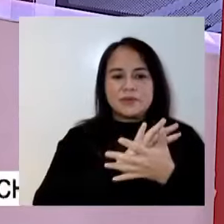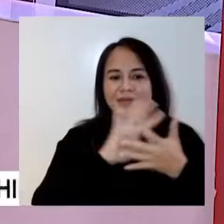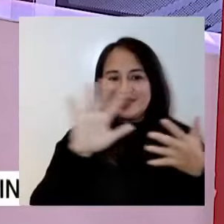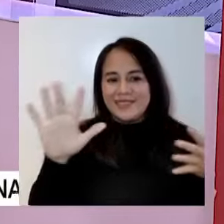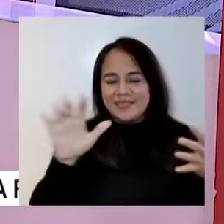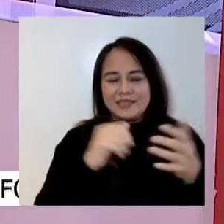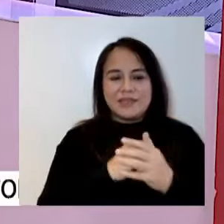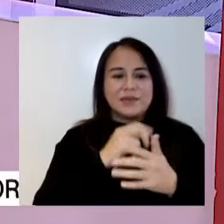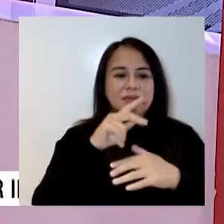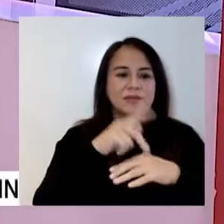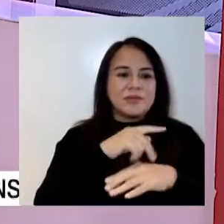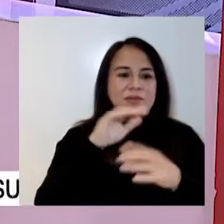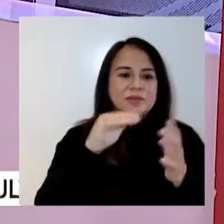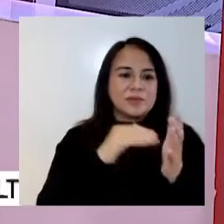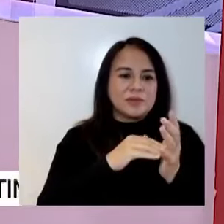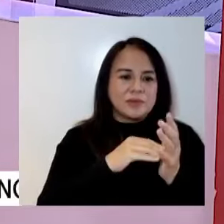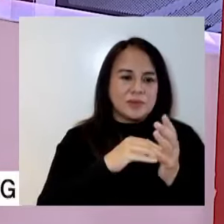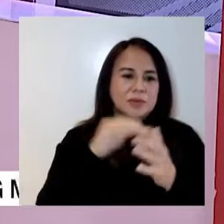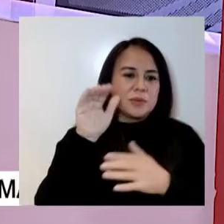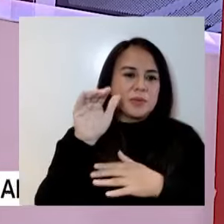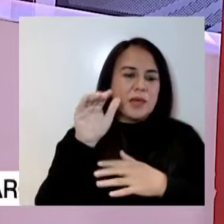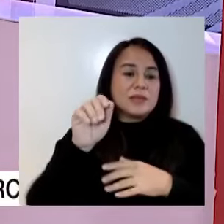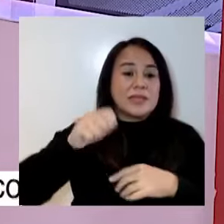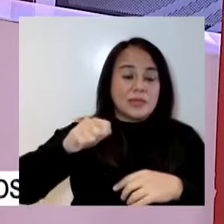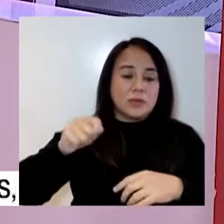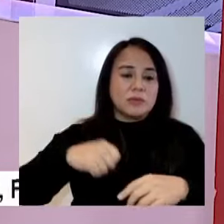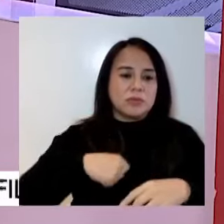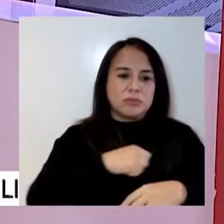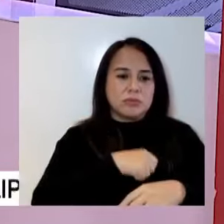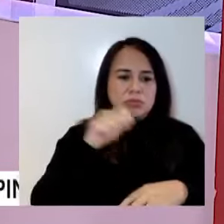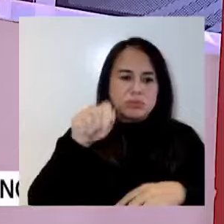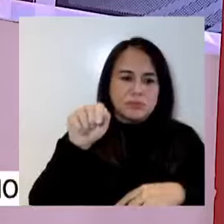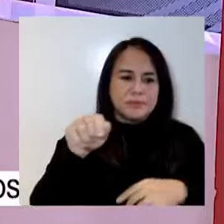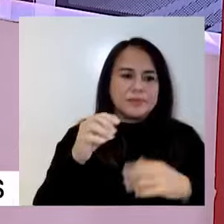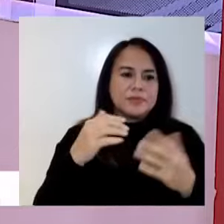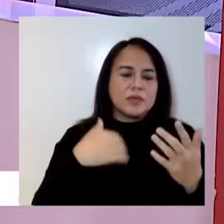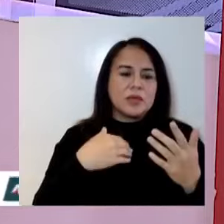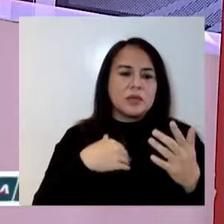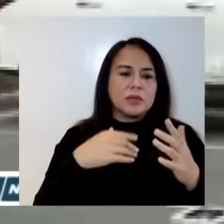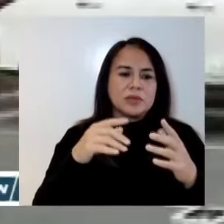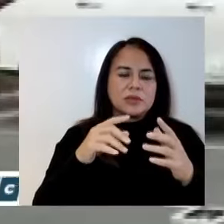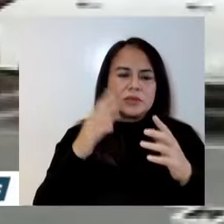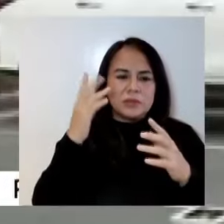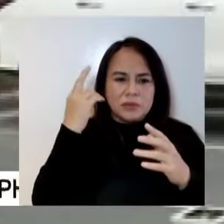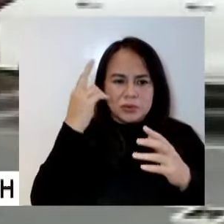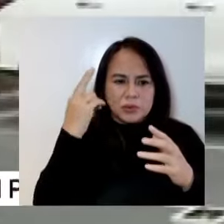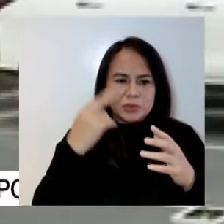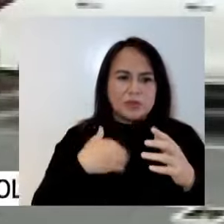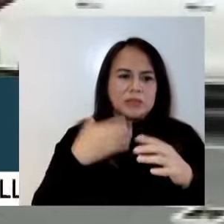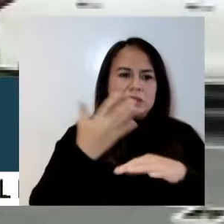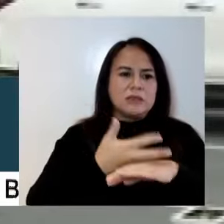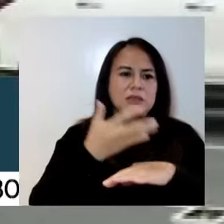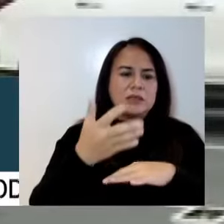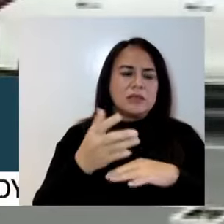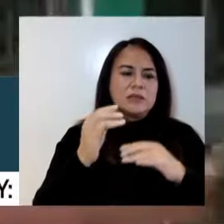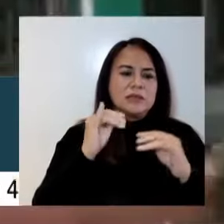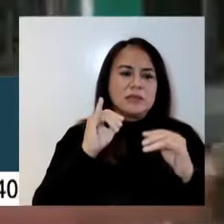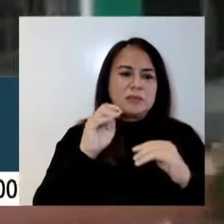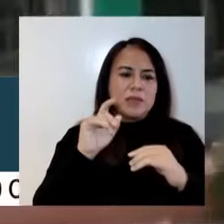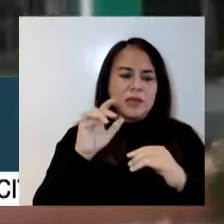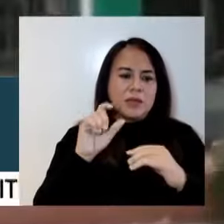A Philippine senator calls on the Justice Department to get to the bottom of an alleged illegal visa scheme. See, the Immigration Bureau is